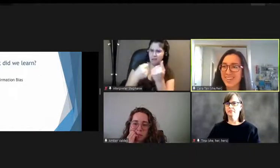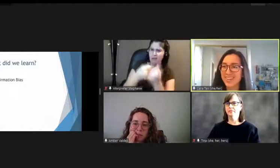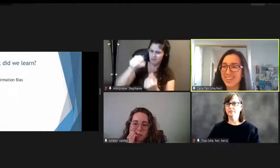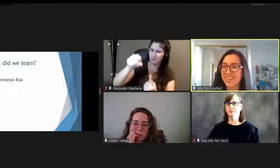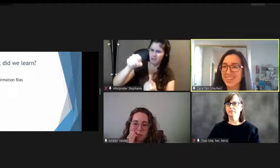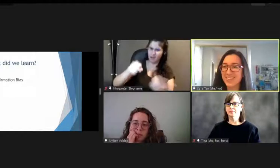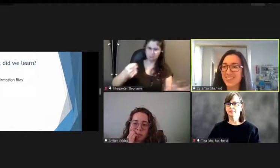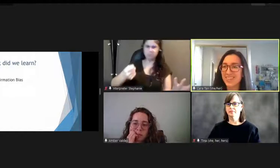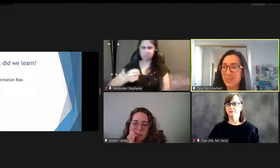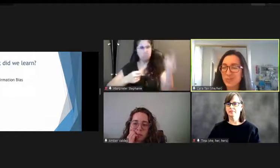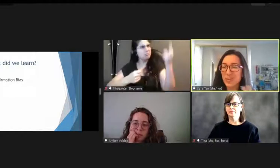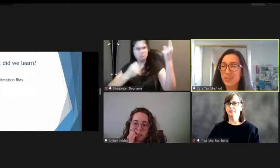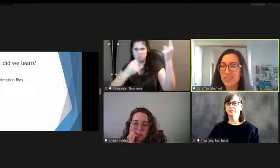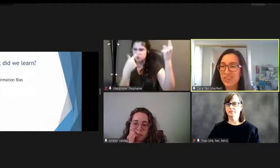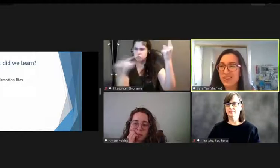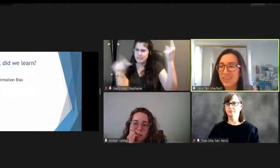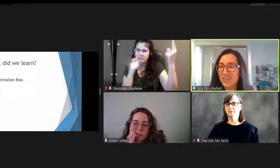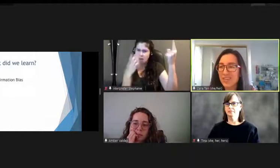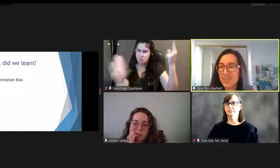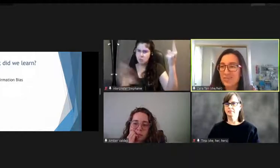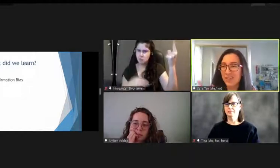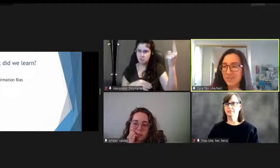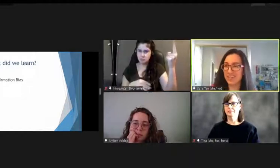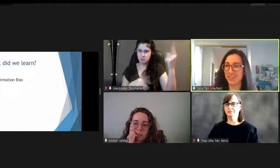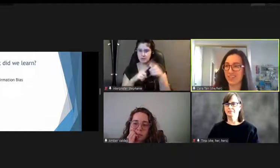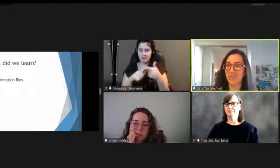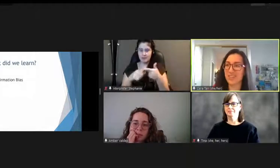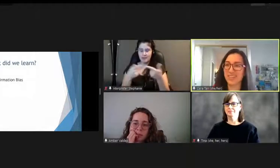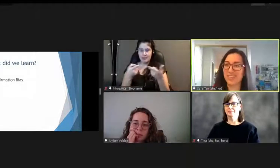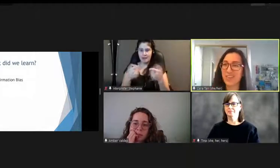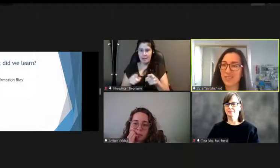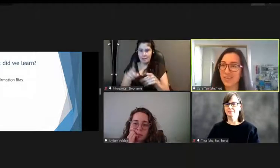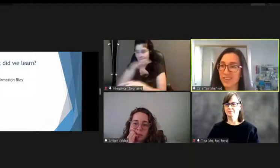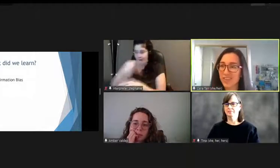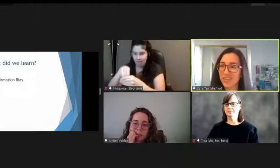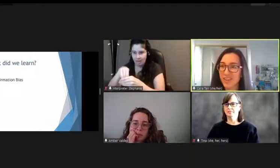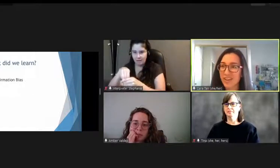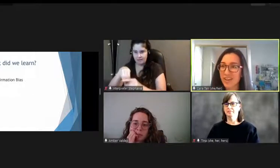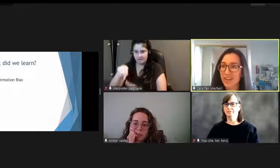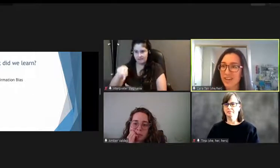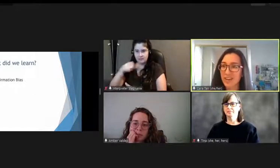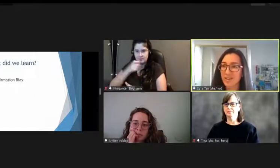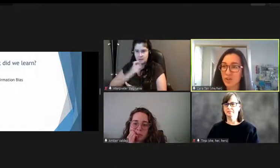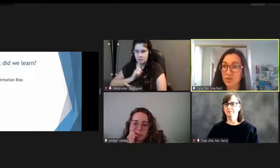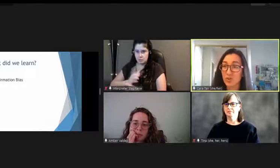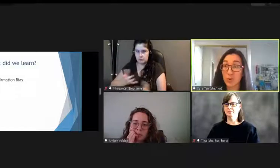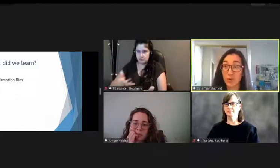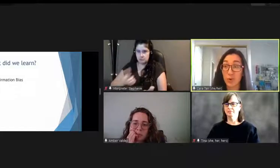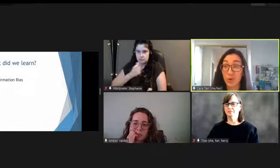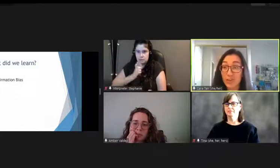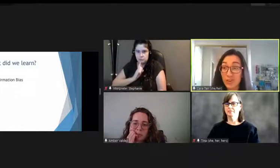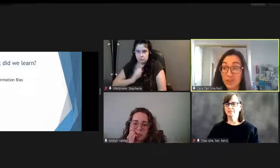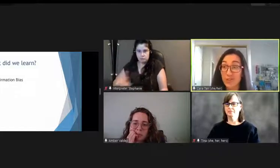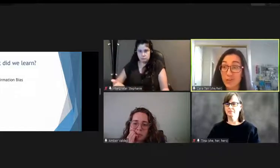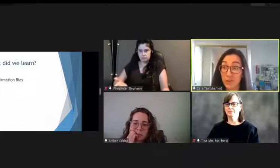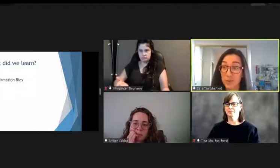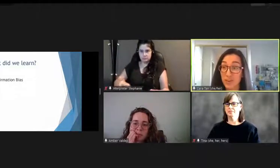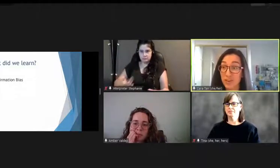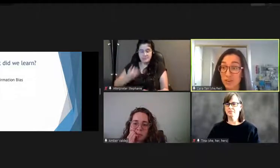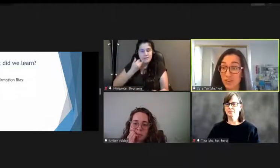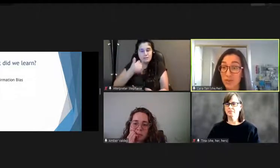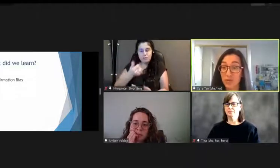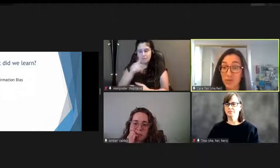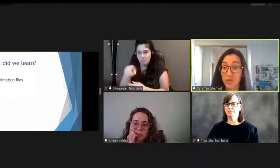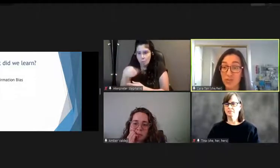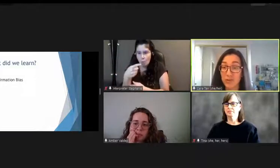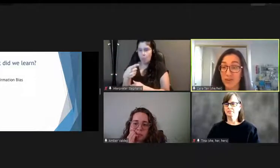And you've suddenly invested in something that's not real. And if you're only looking for information that